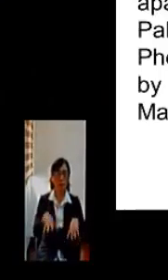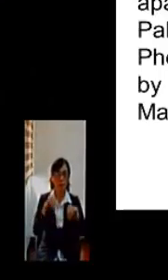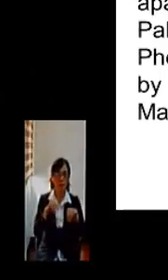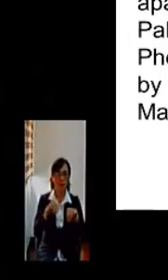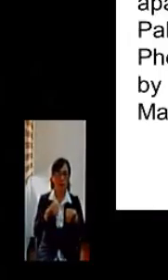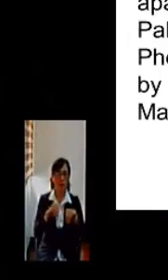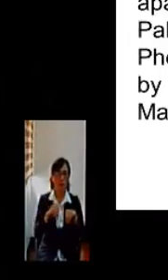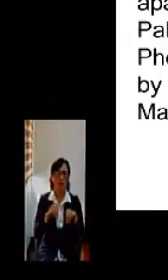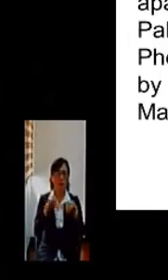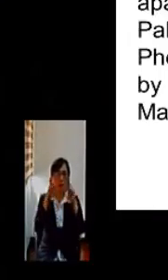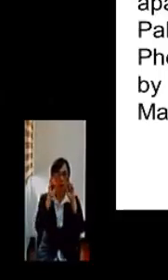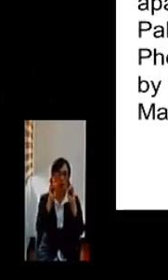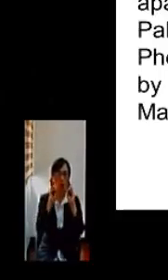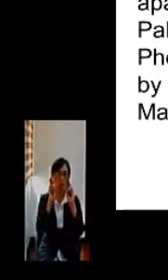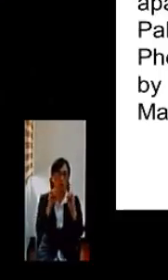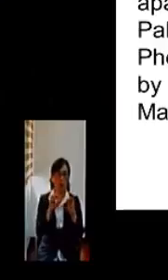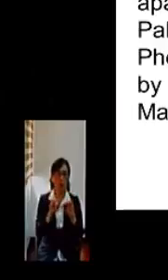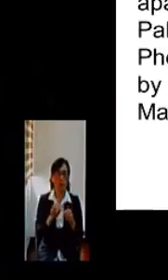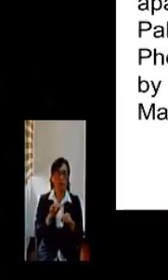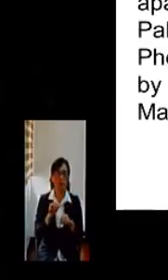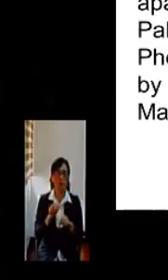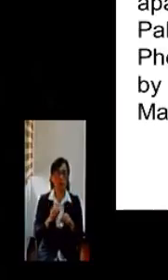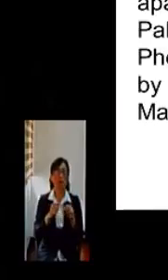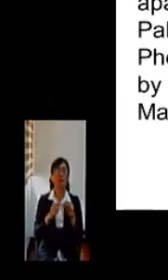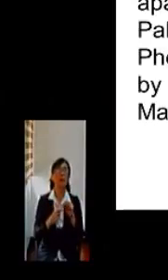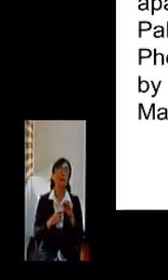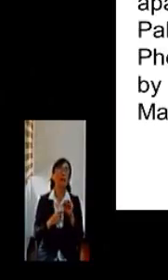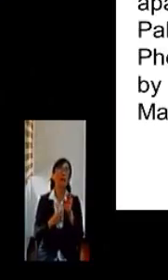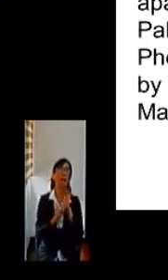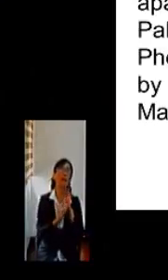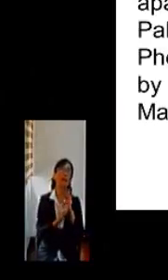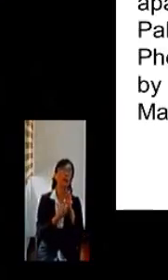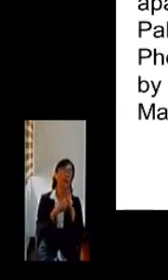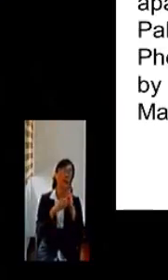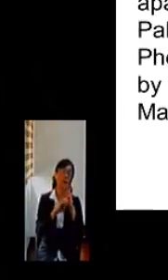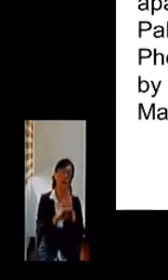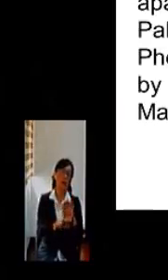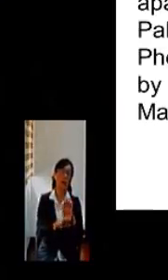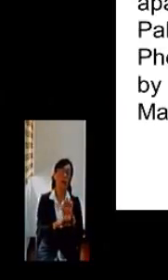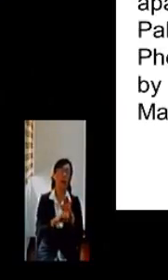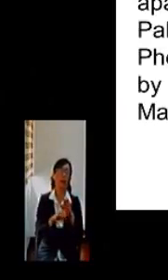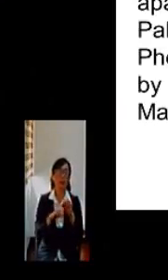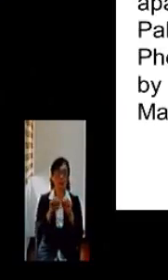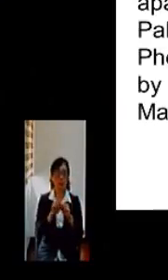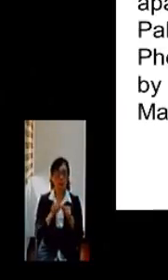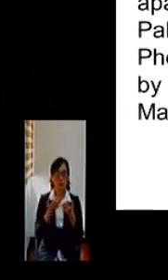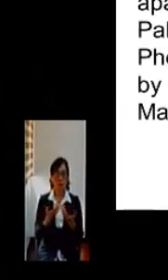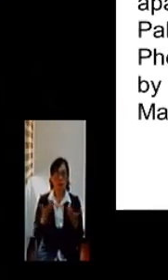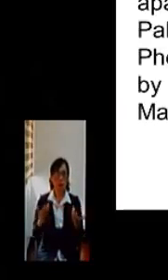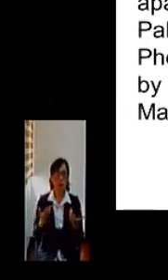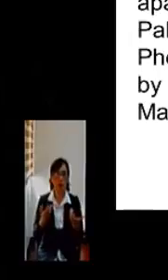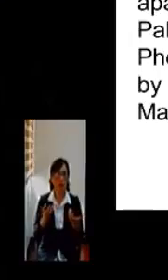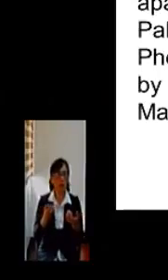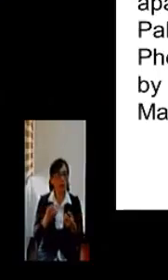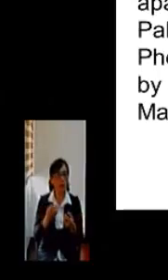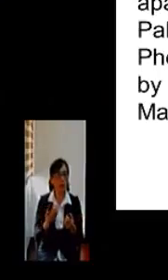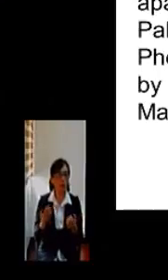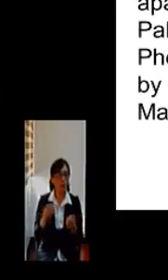this is taught via imprinting. But there is a time lag between this adaptive behavior. We fear that the